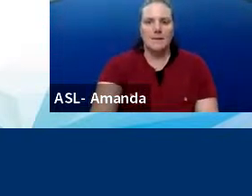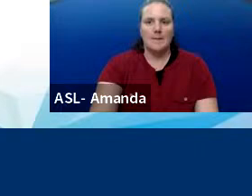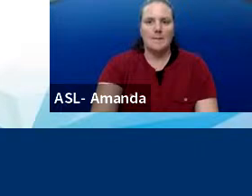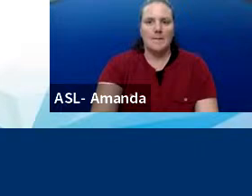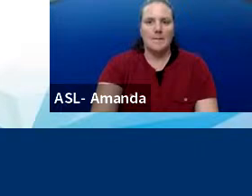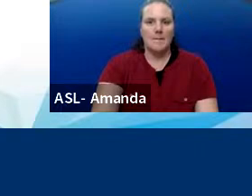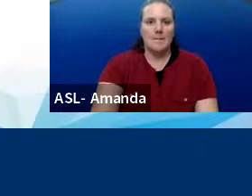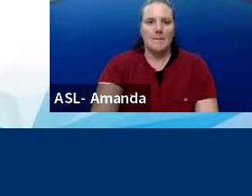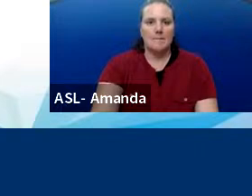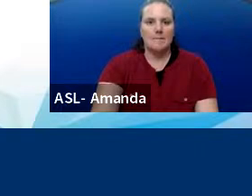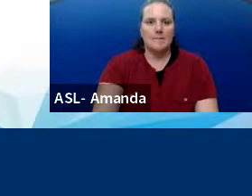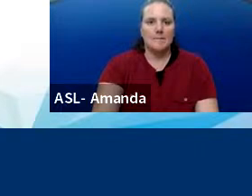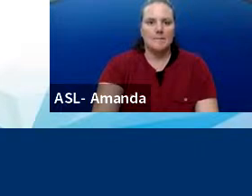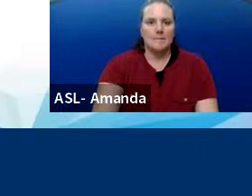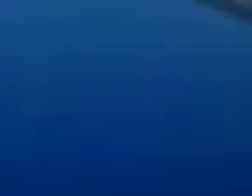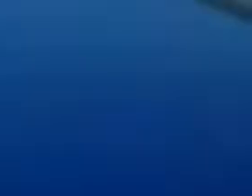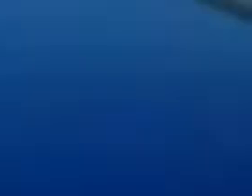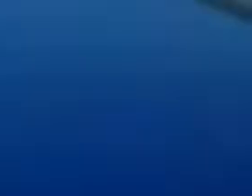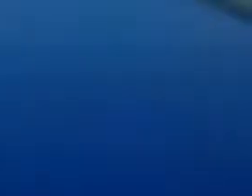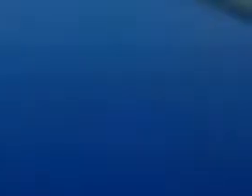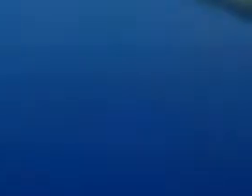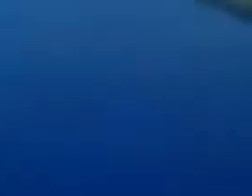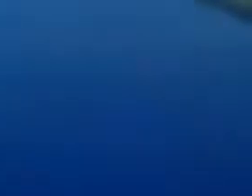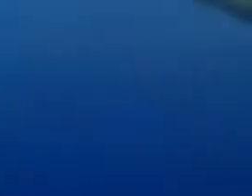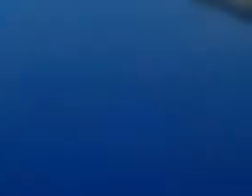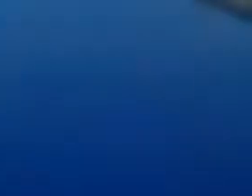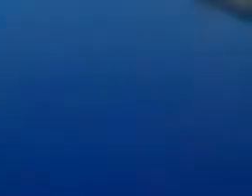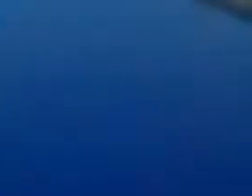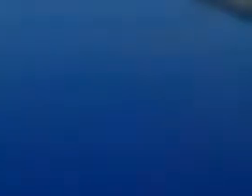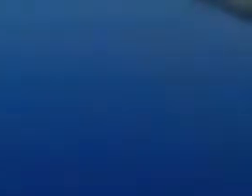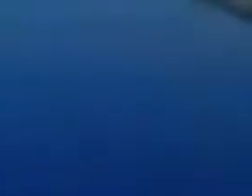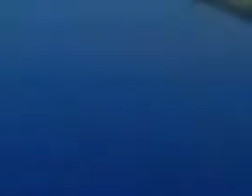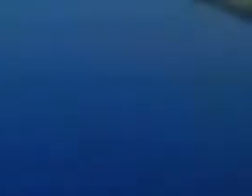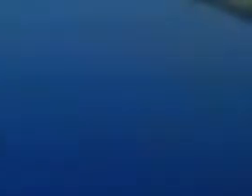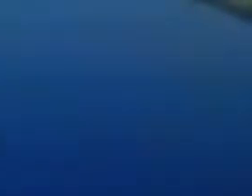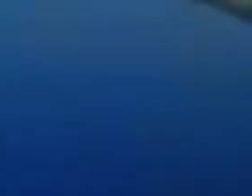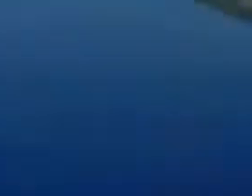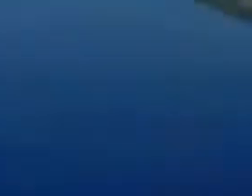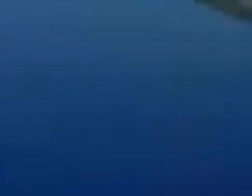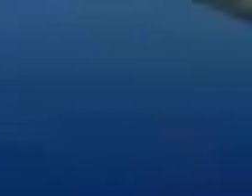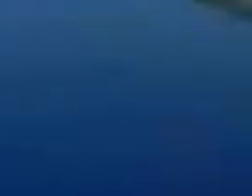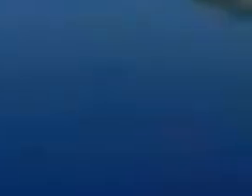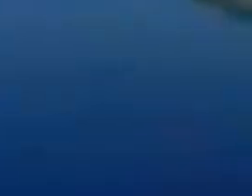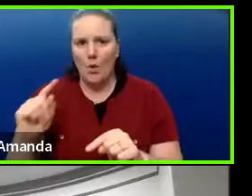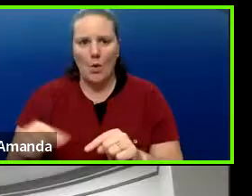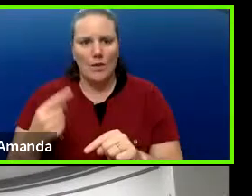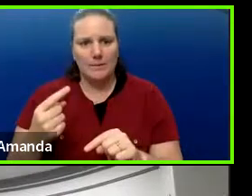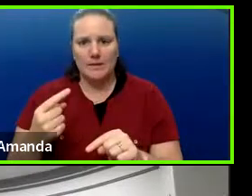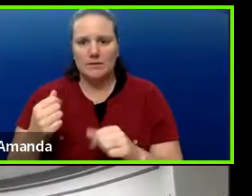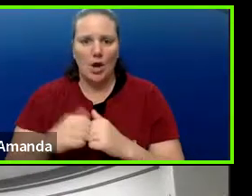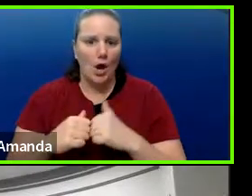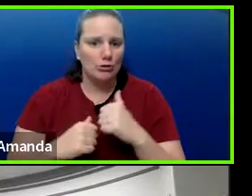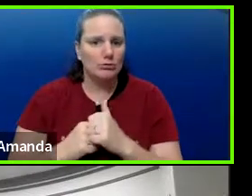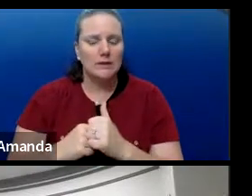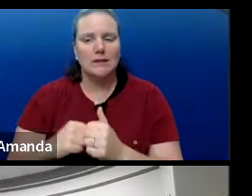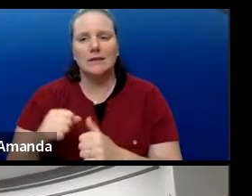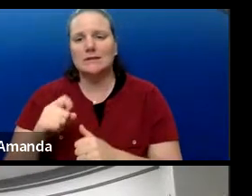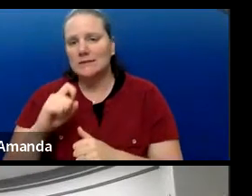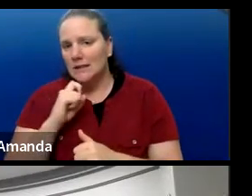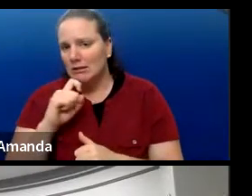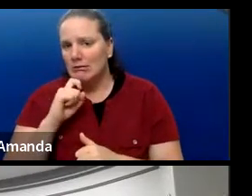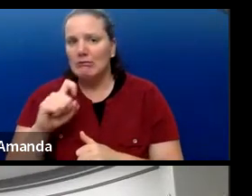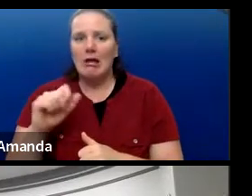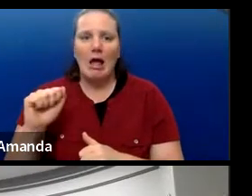this multi-billion-dollar investment, just can't be about concrete and steel and asphalt. It's got to